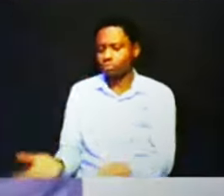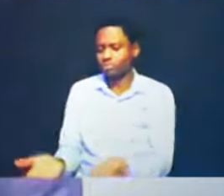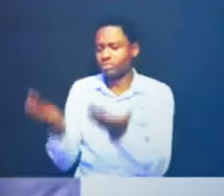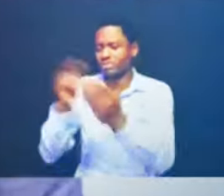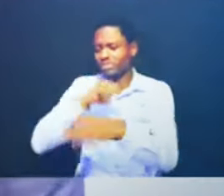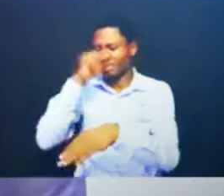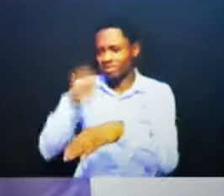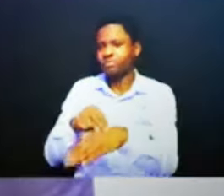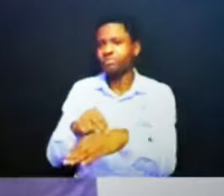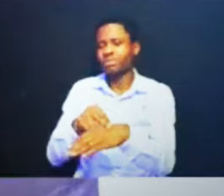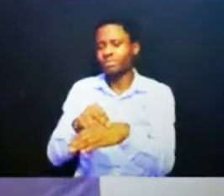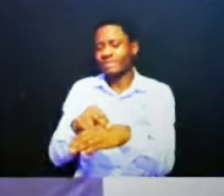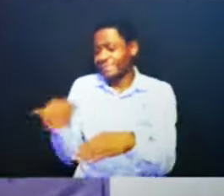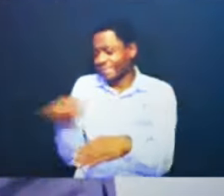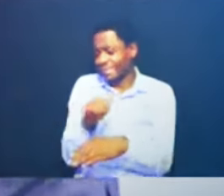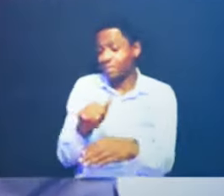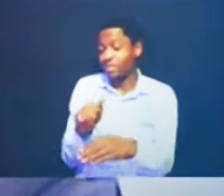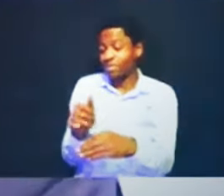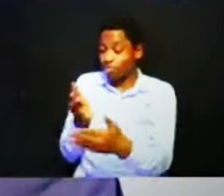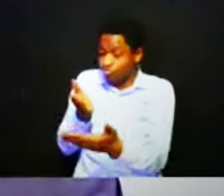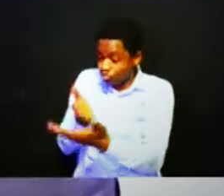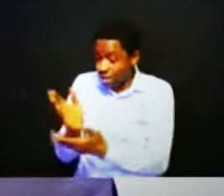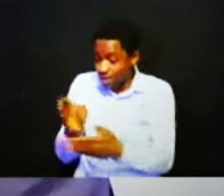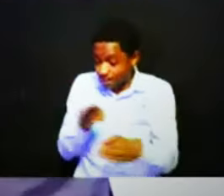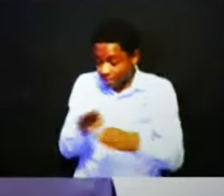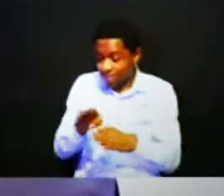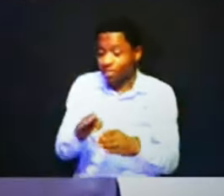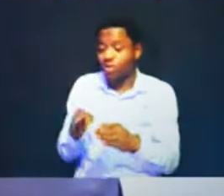Righteousness will still exalt a home.